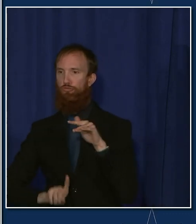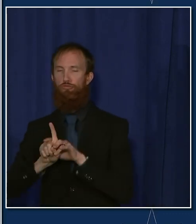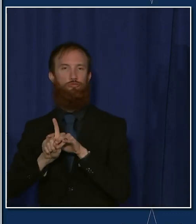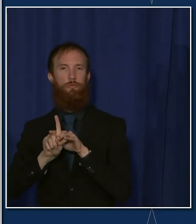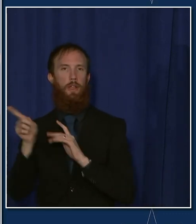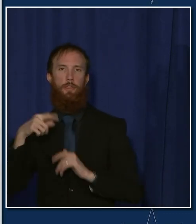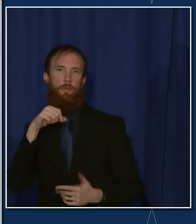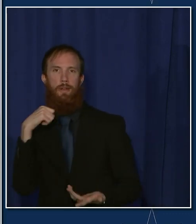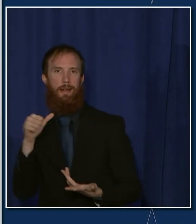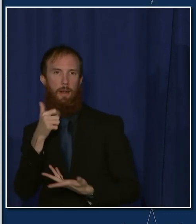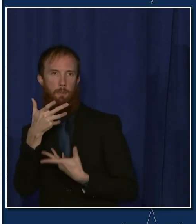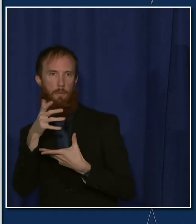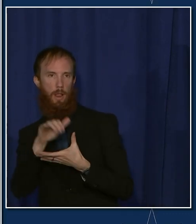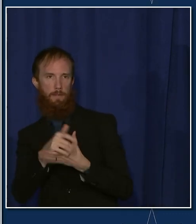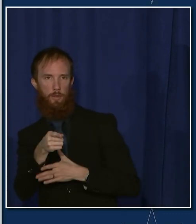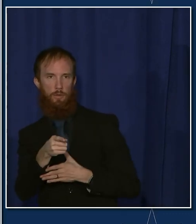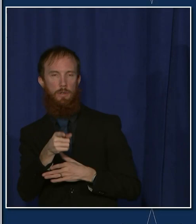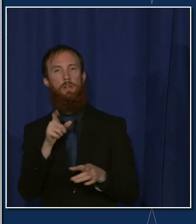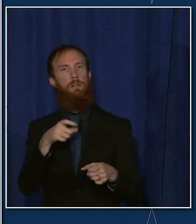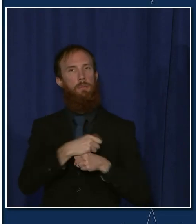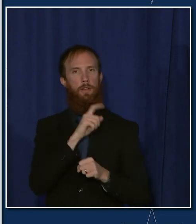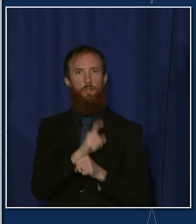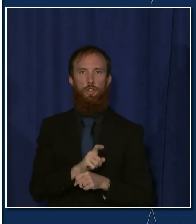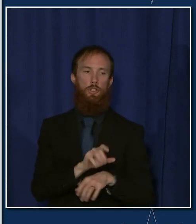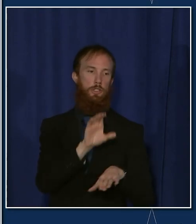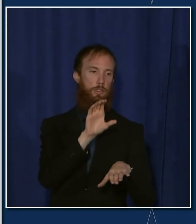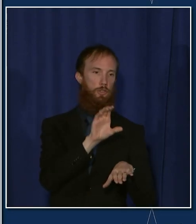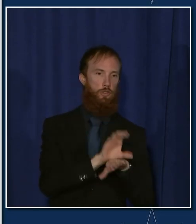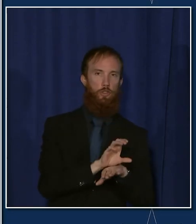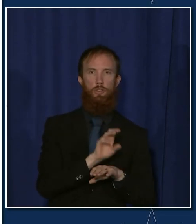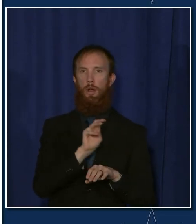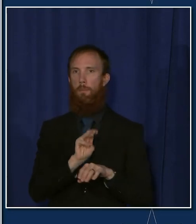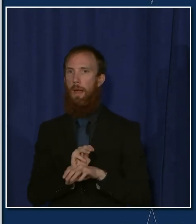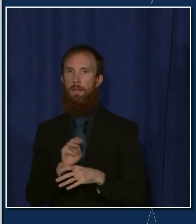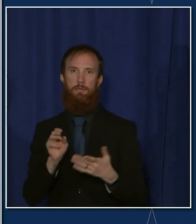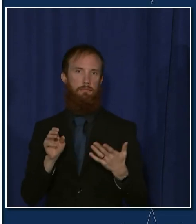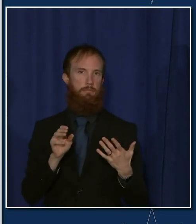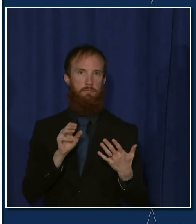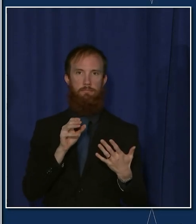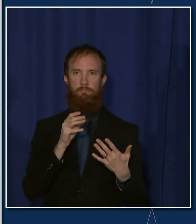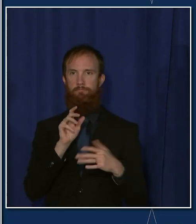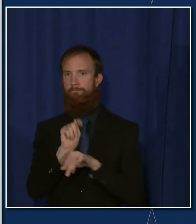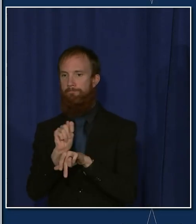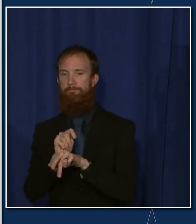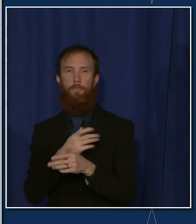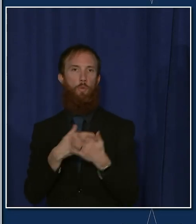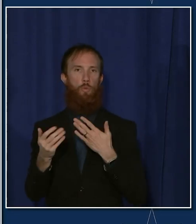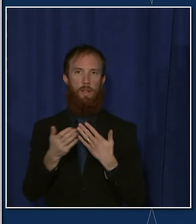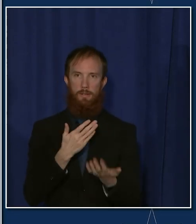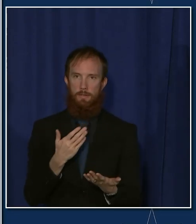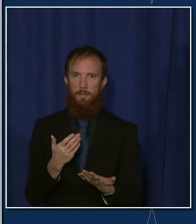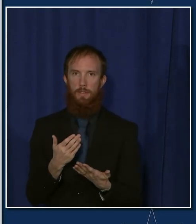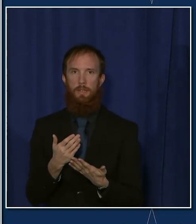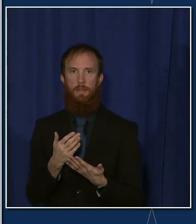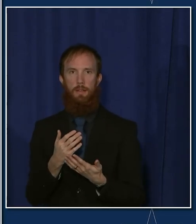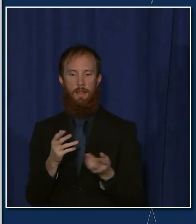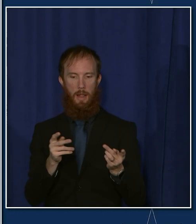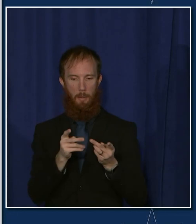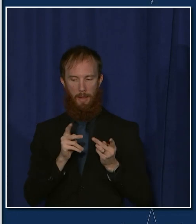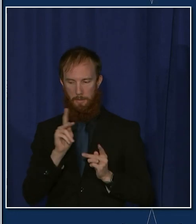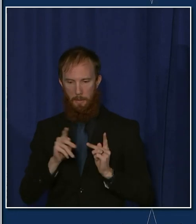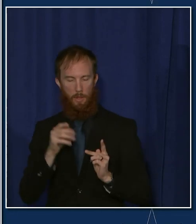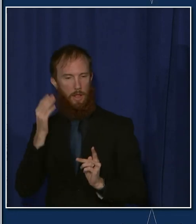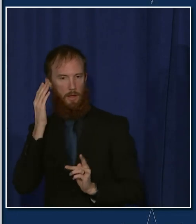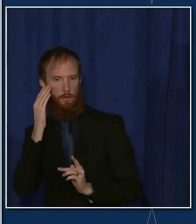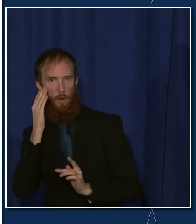make sure, whether it's a church or a mosque or a synagogue or whatever, where people are used to coming and they know those